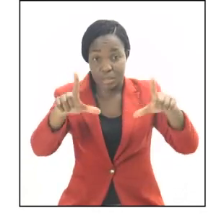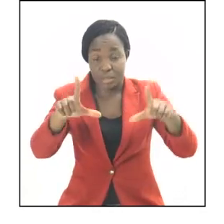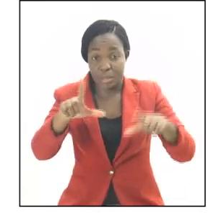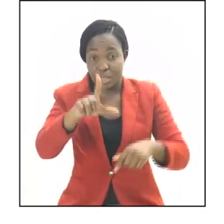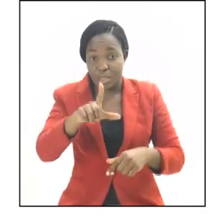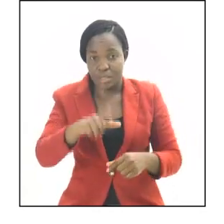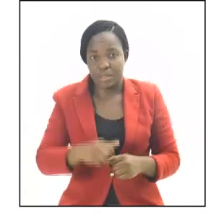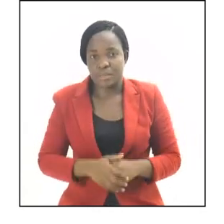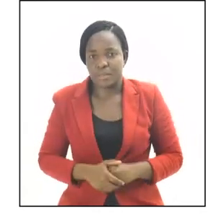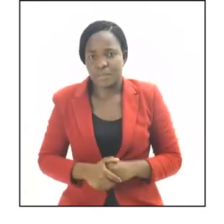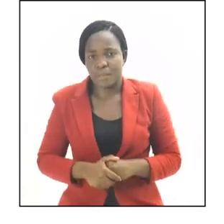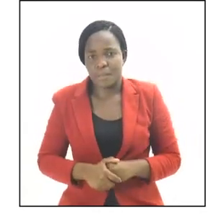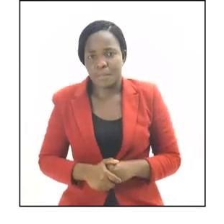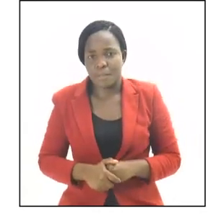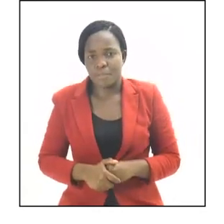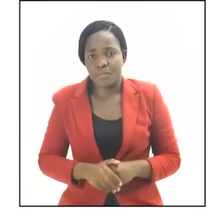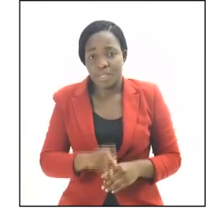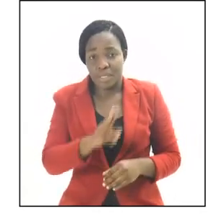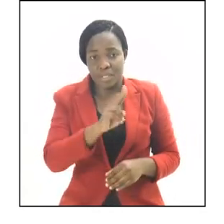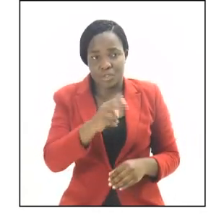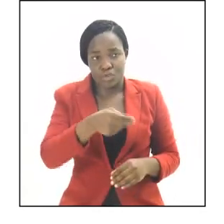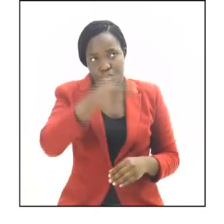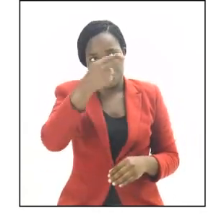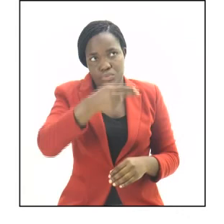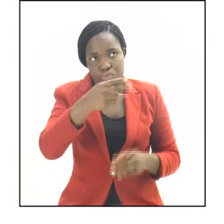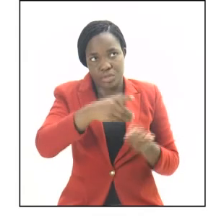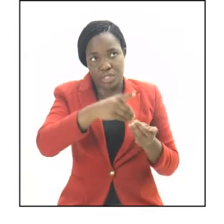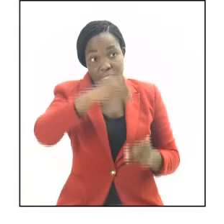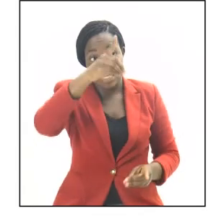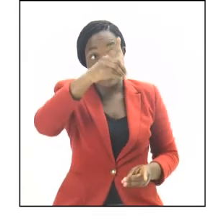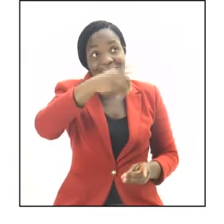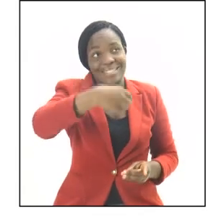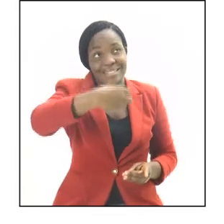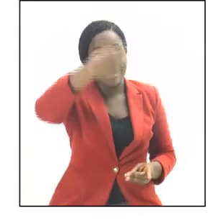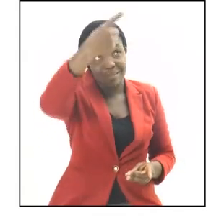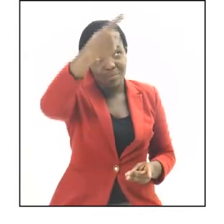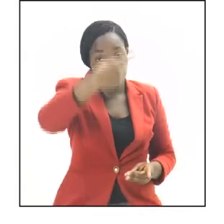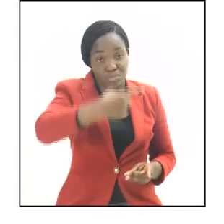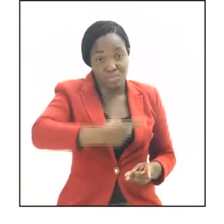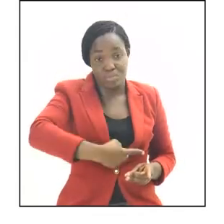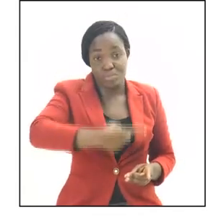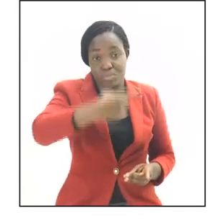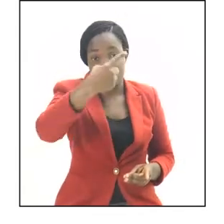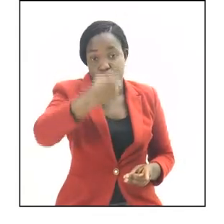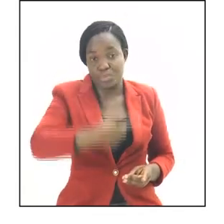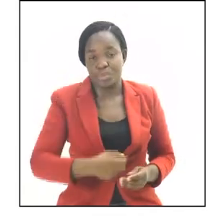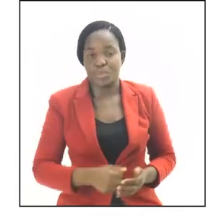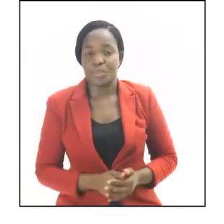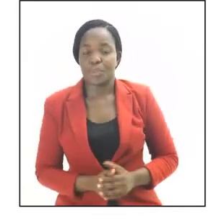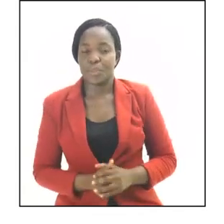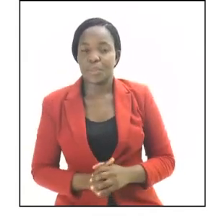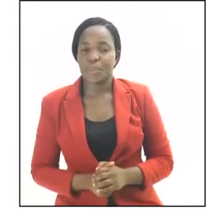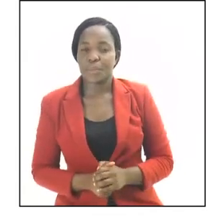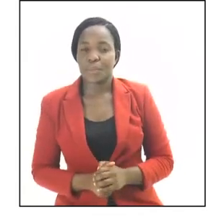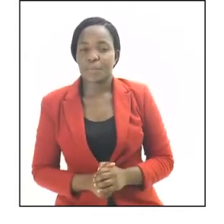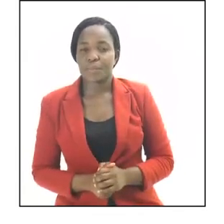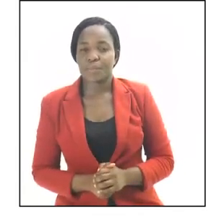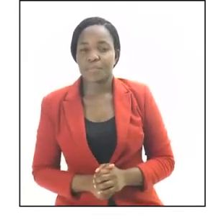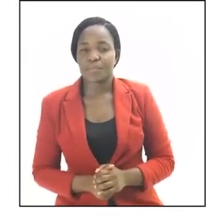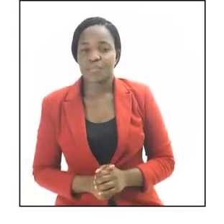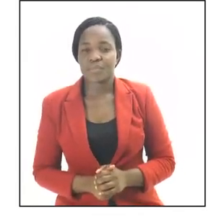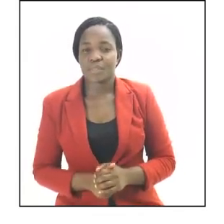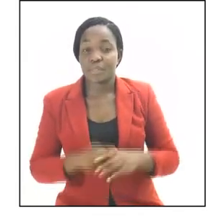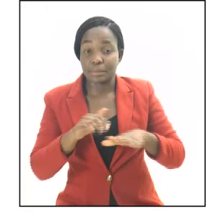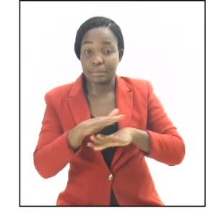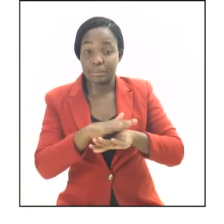parallel sides, and h is the perpendicular distance between the parallel sides. The area